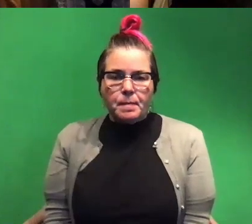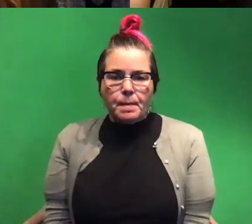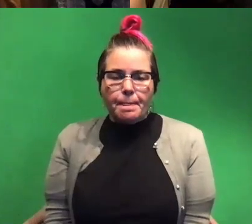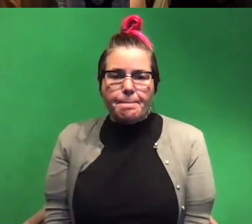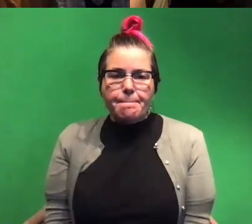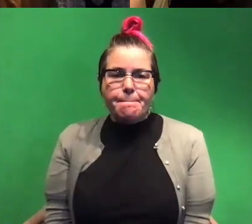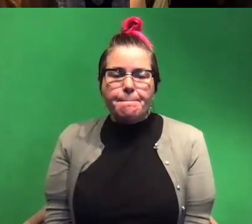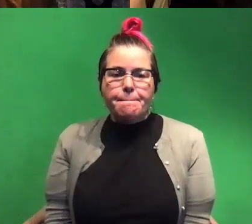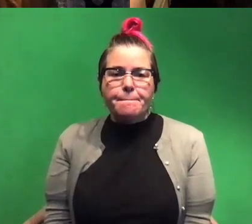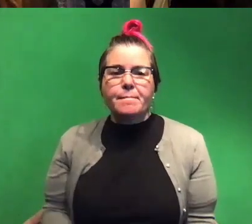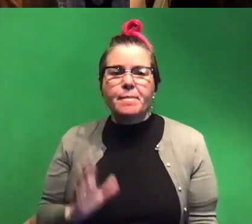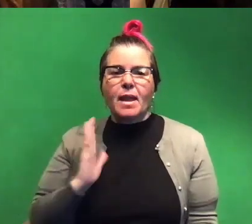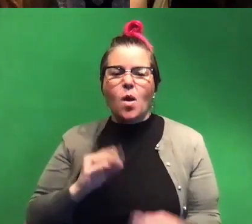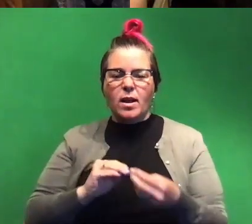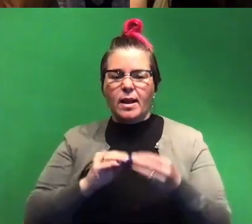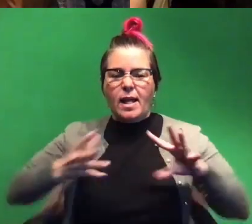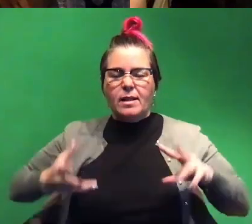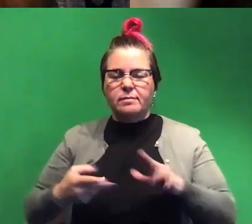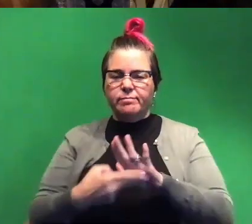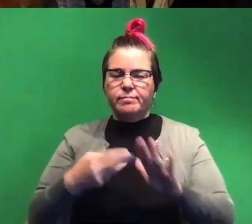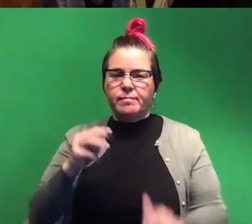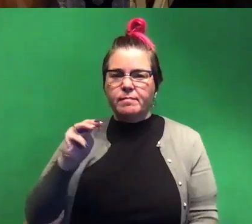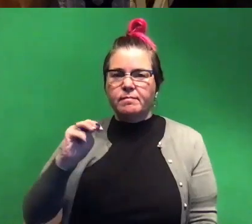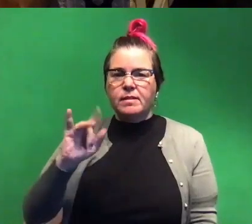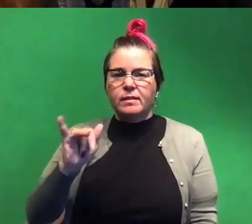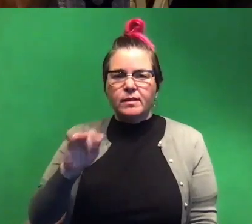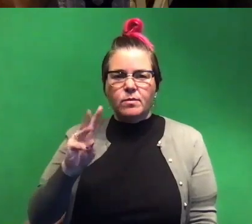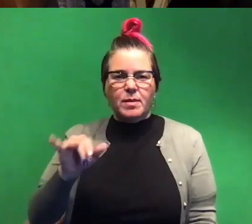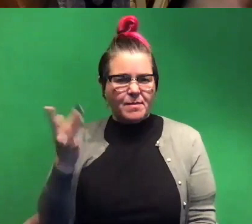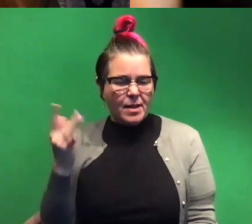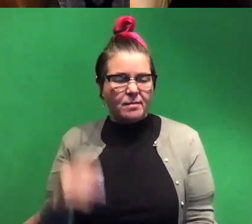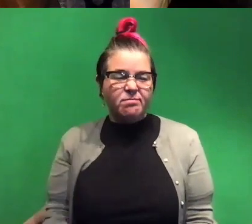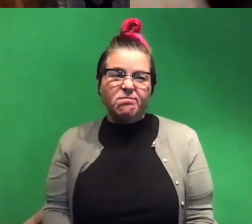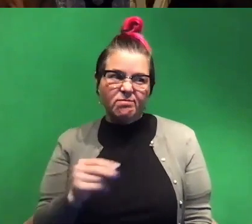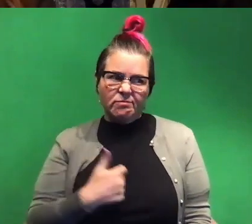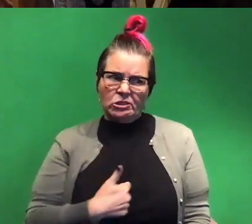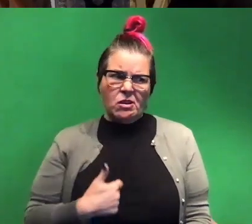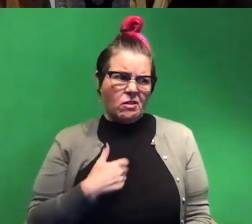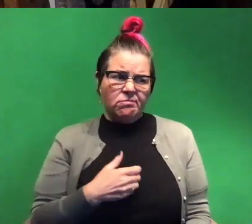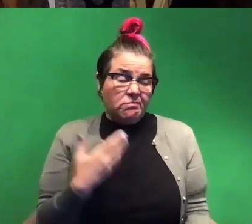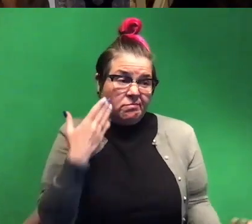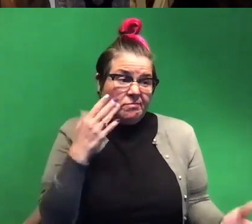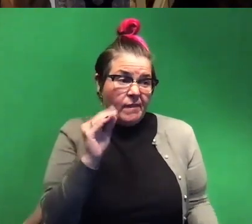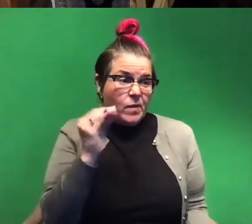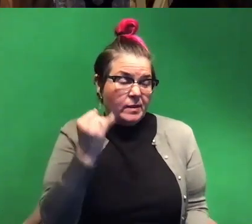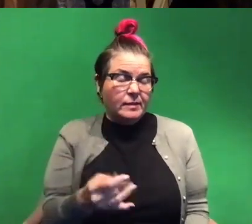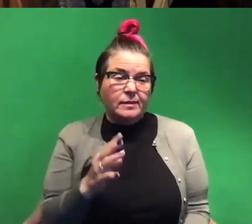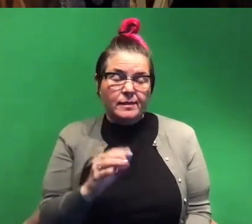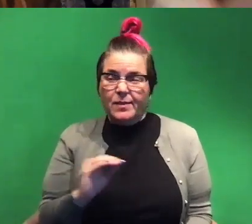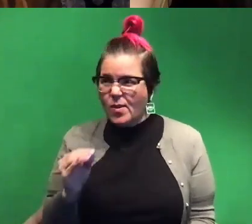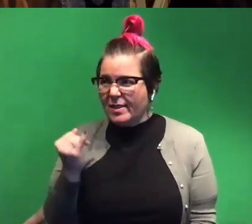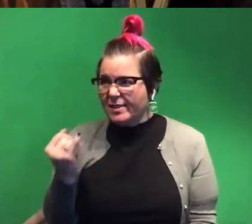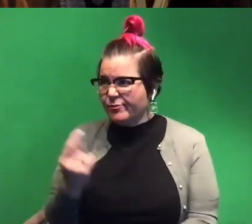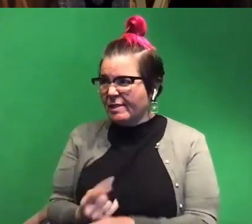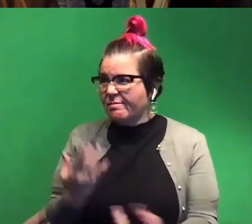why our galaxy is named the Milky Way? No, I'm sorry, I apologize. That's out of my... No idea why it's called the Milky Way. And